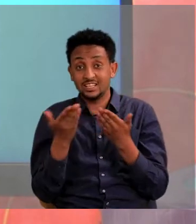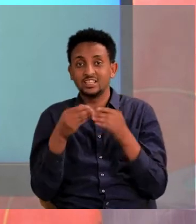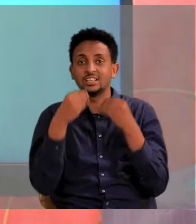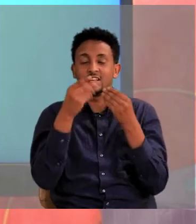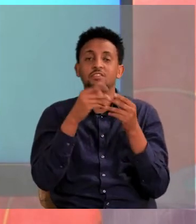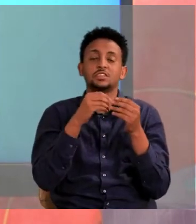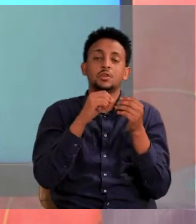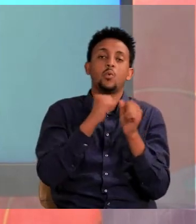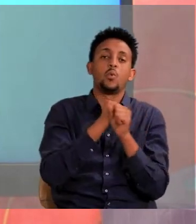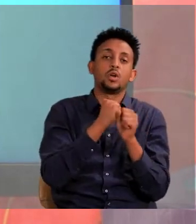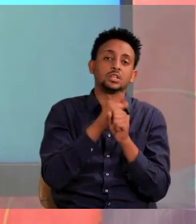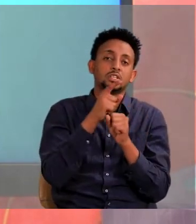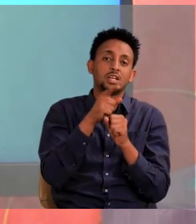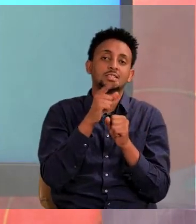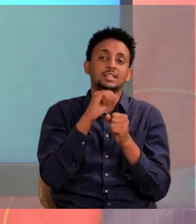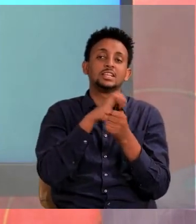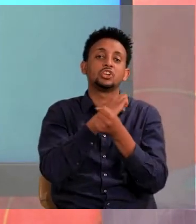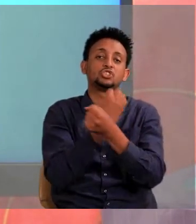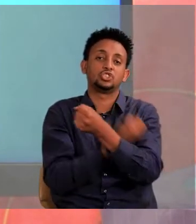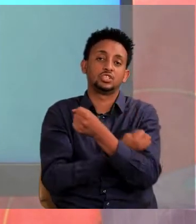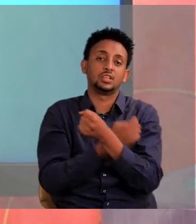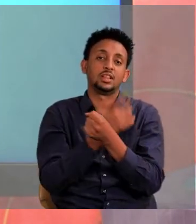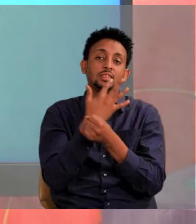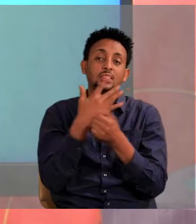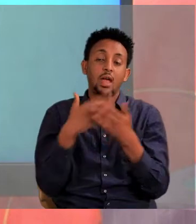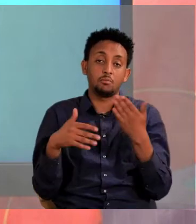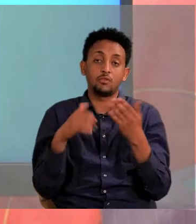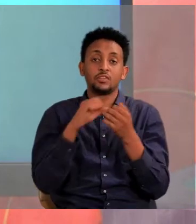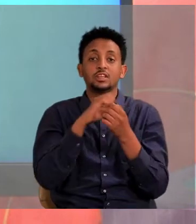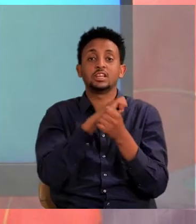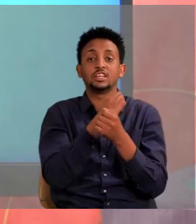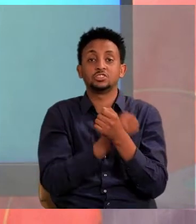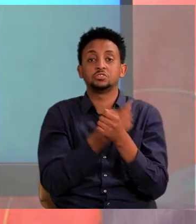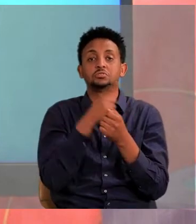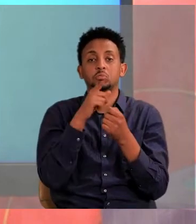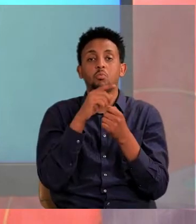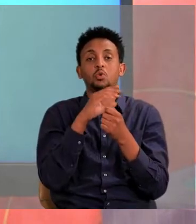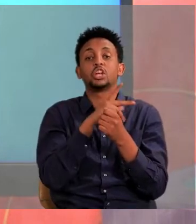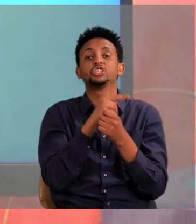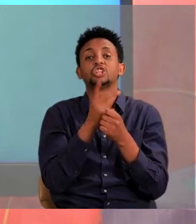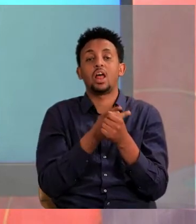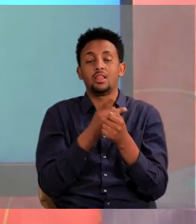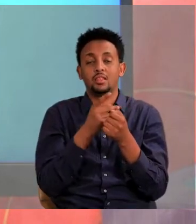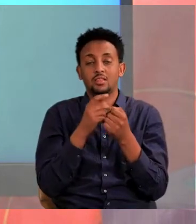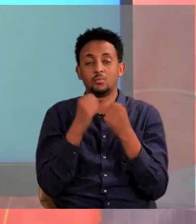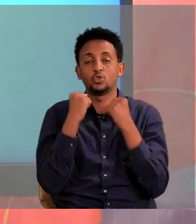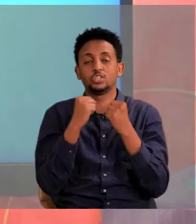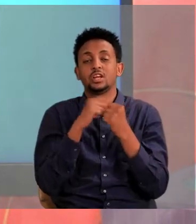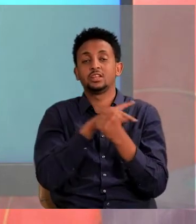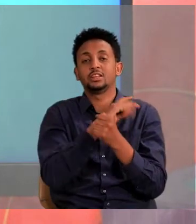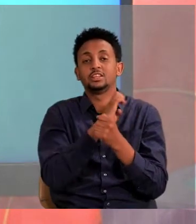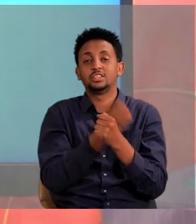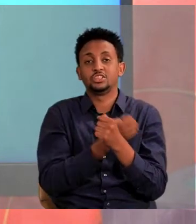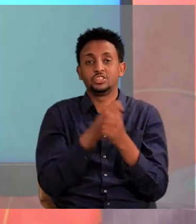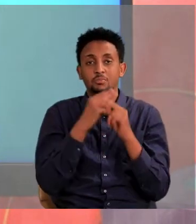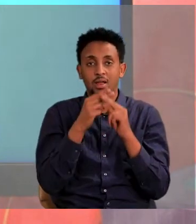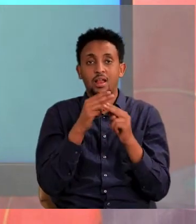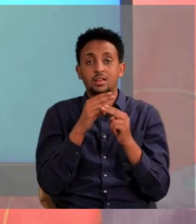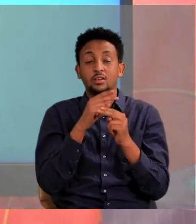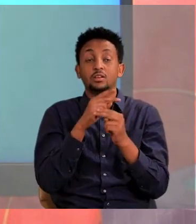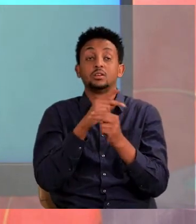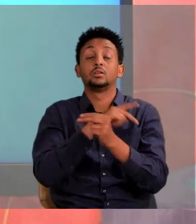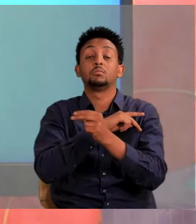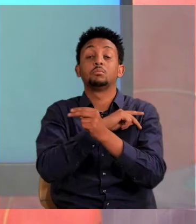to perform work, and that is energy. And the type of energy here is known to be potential energy. Potential energy can